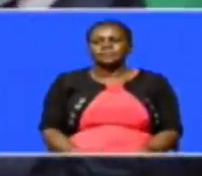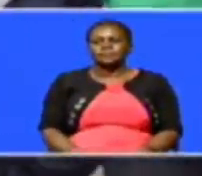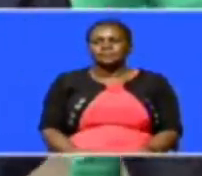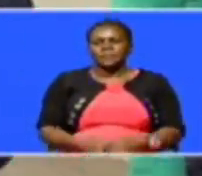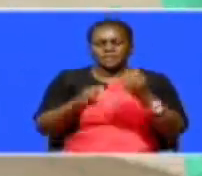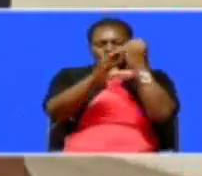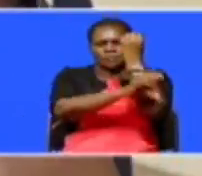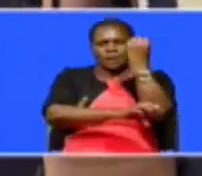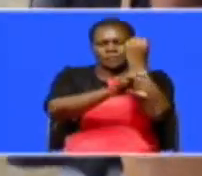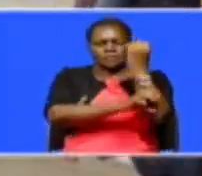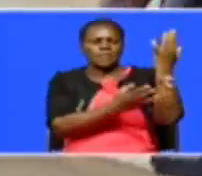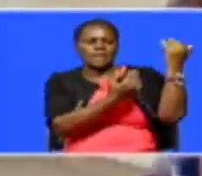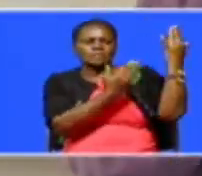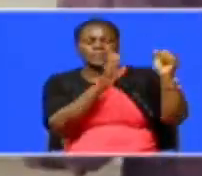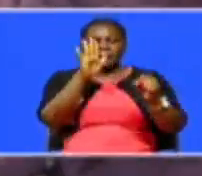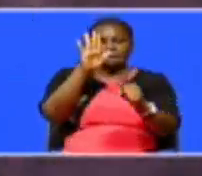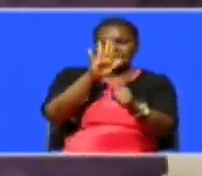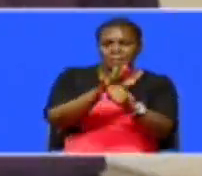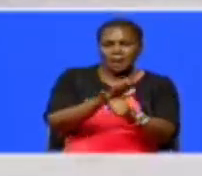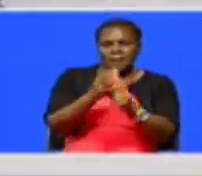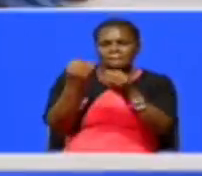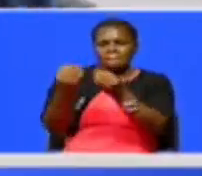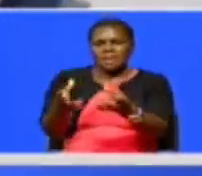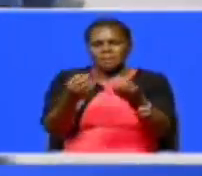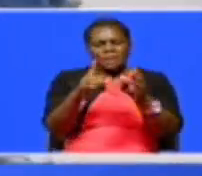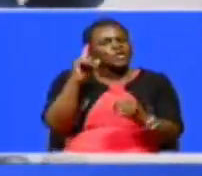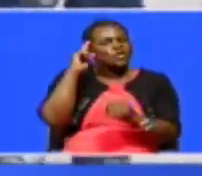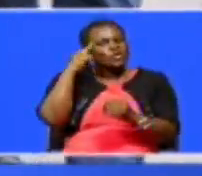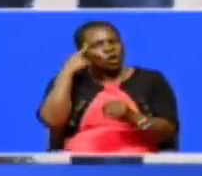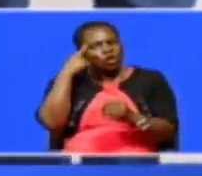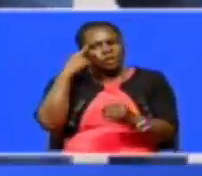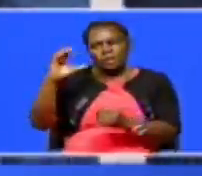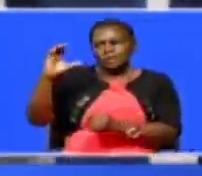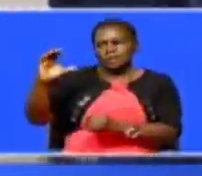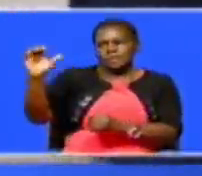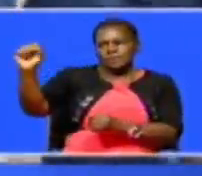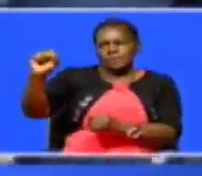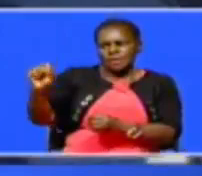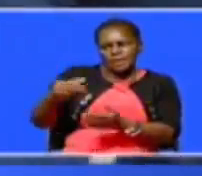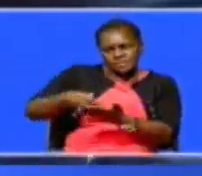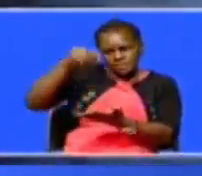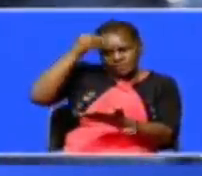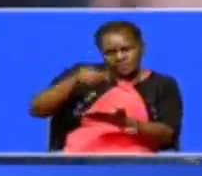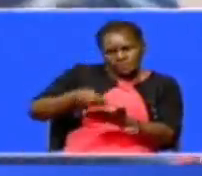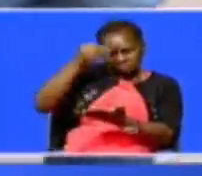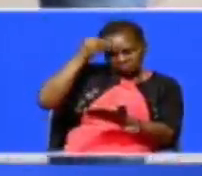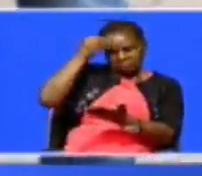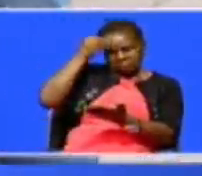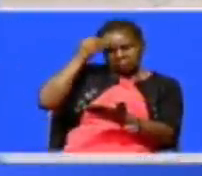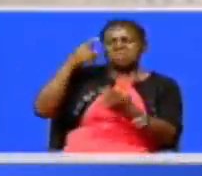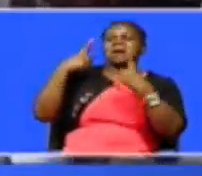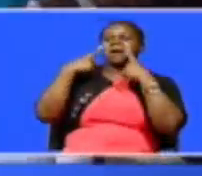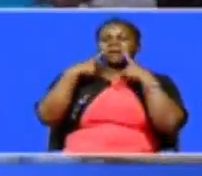The country was full of expectations. Many had anticipated that Education Cabinet Secretary Professor George Magoha would make